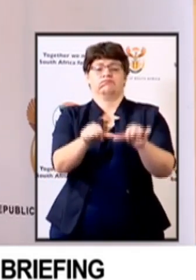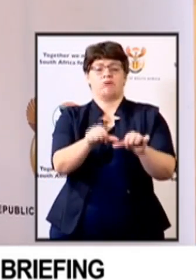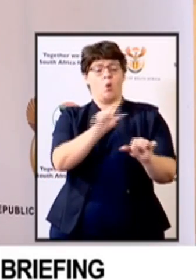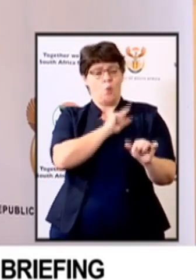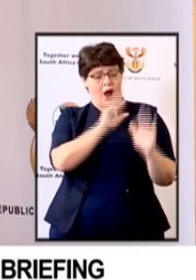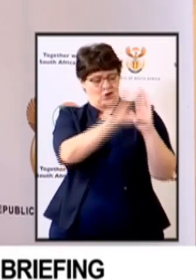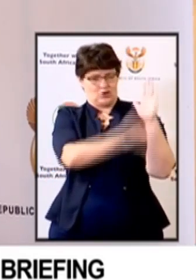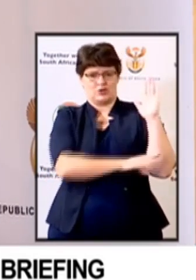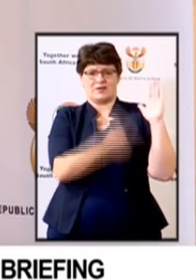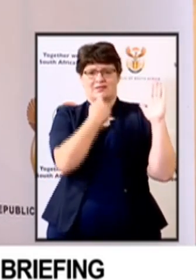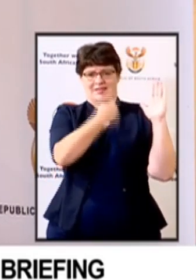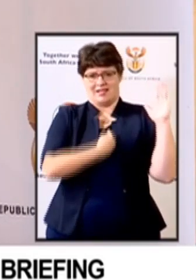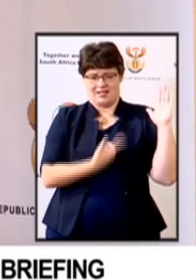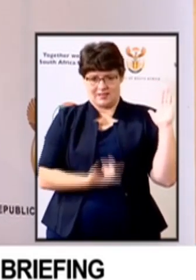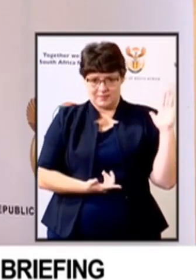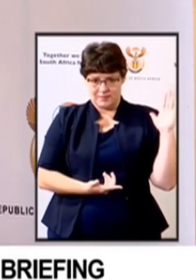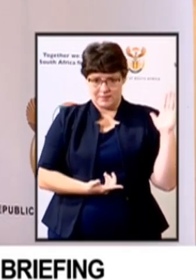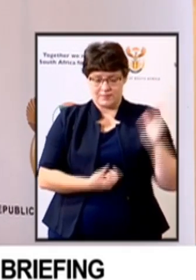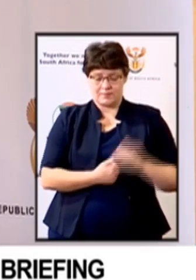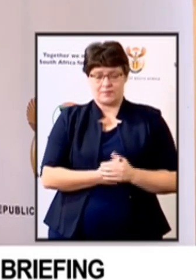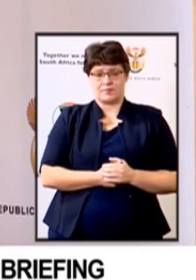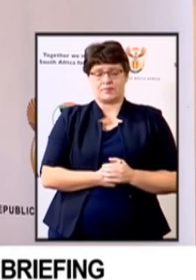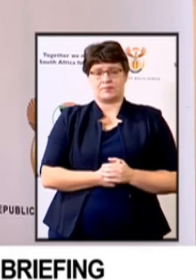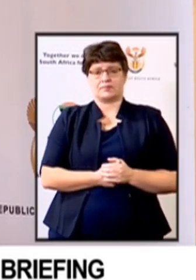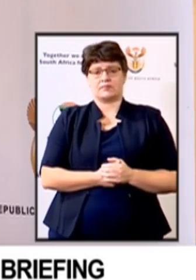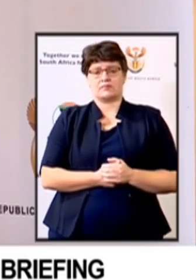in our Constitution.